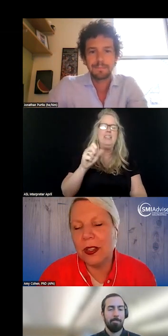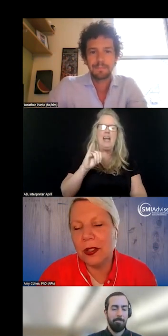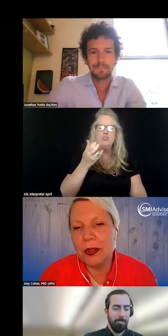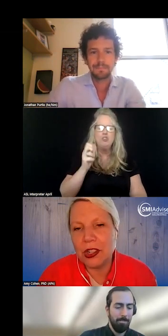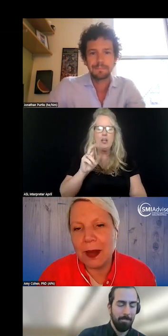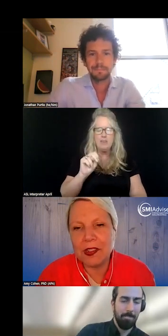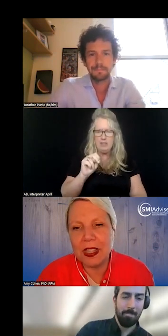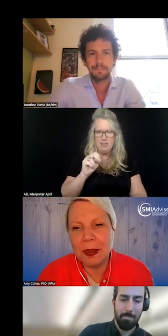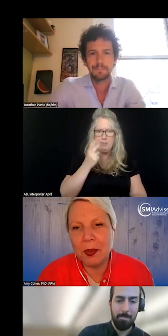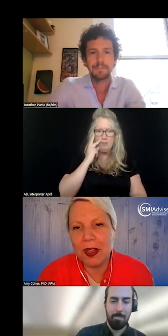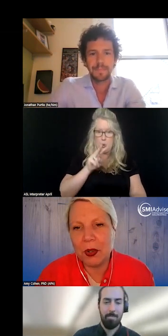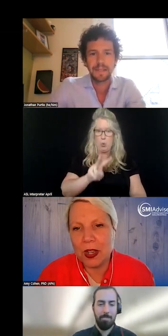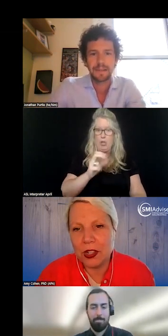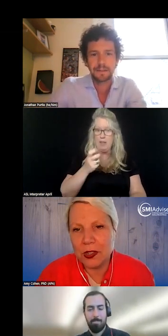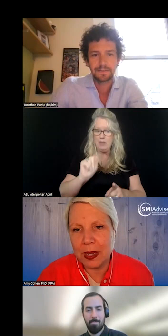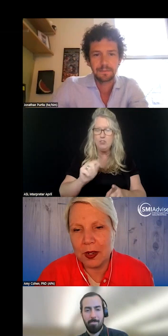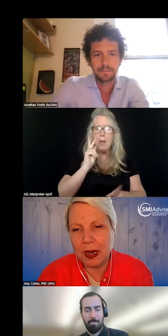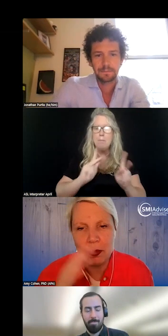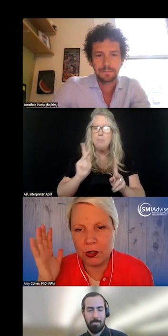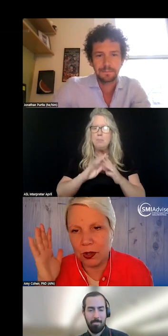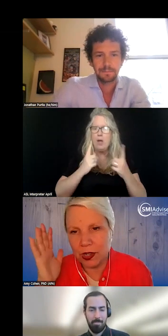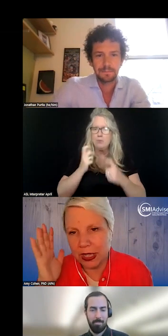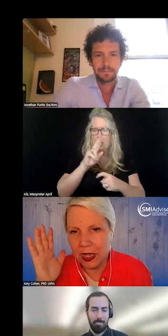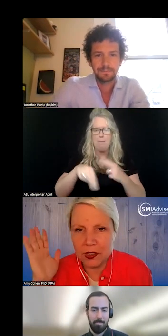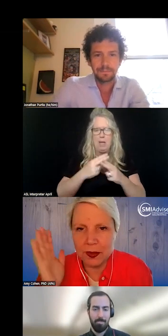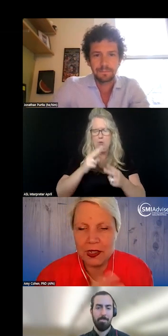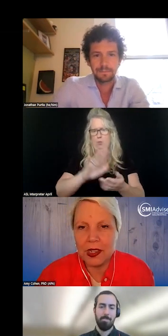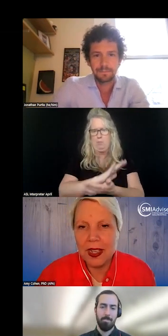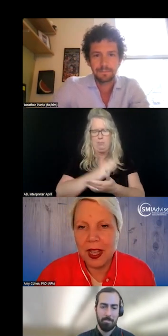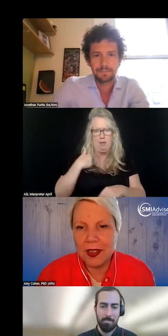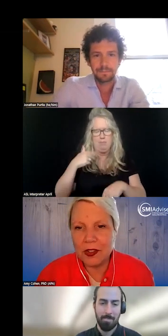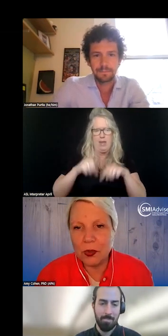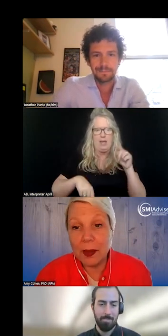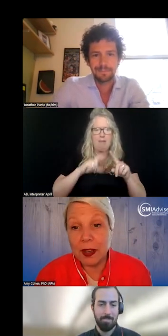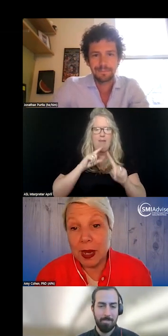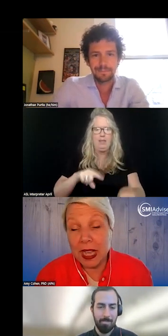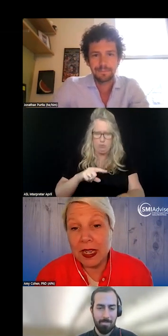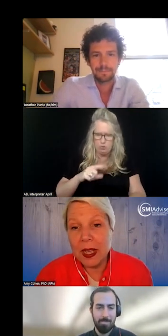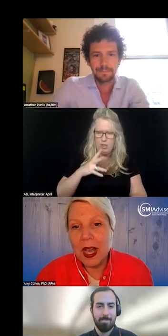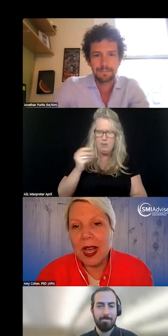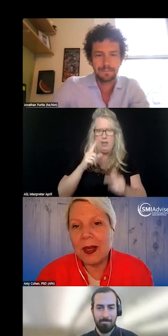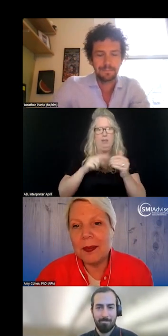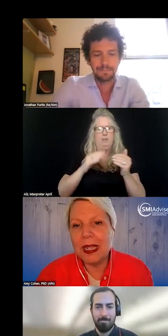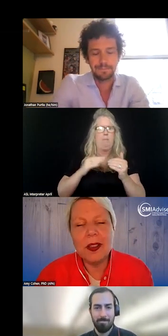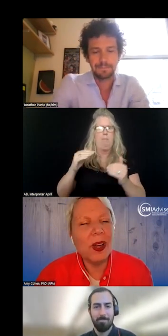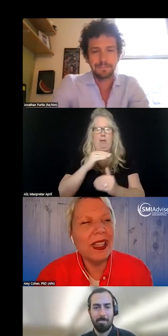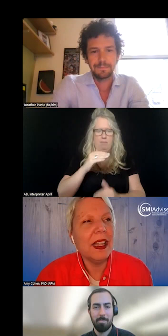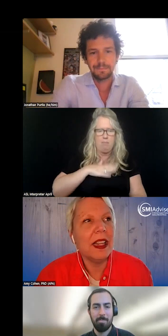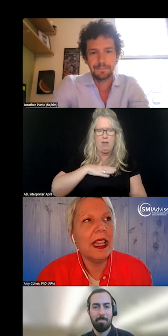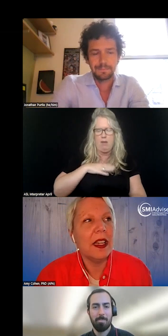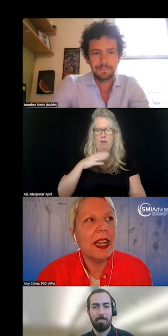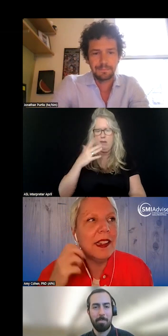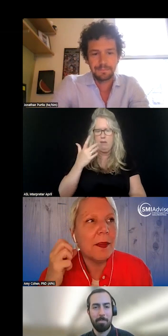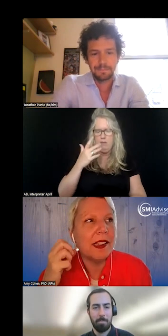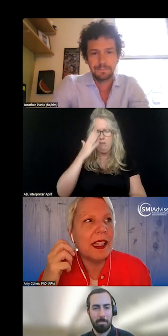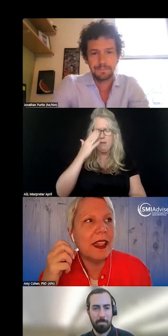look through the chat, because I think people have questions about your paper, which of course I can't answer because this is way above my head. But the one thing that,